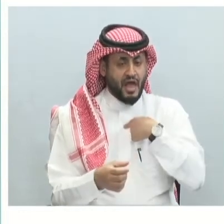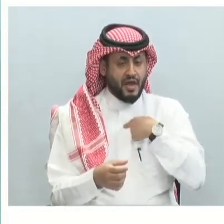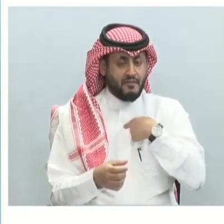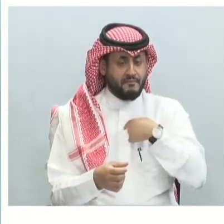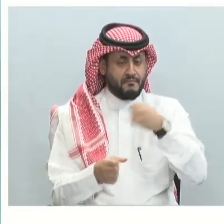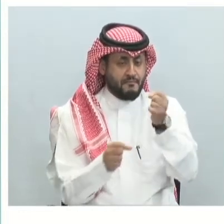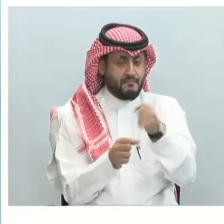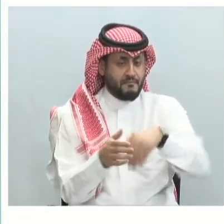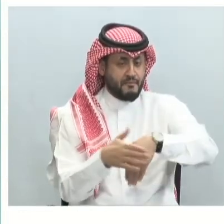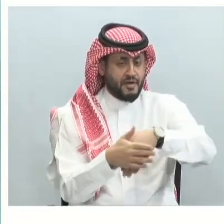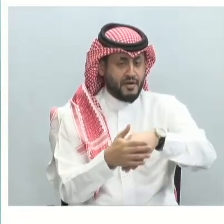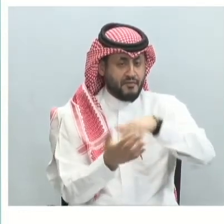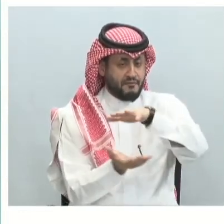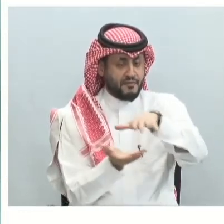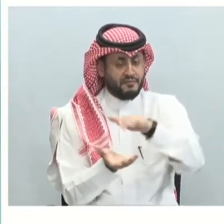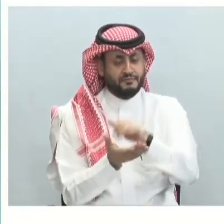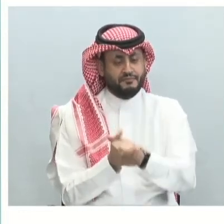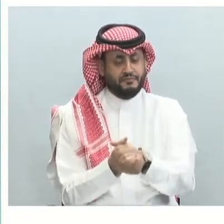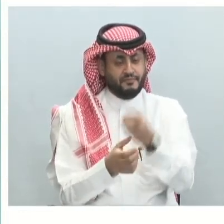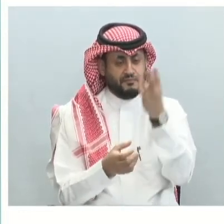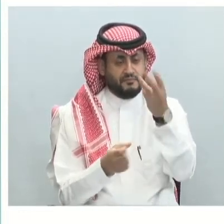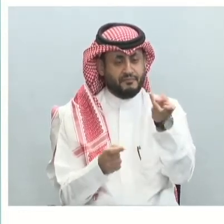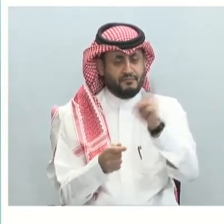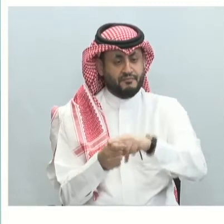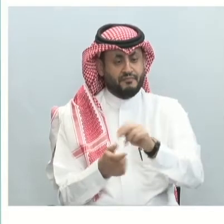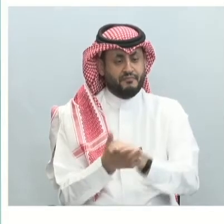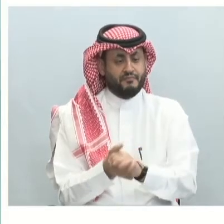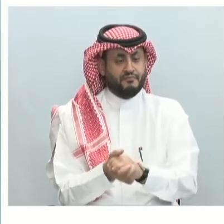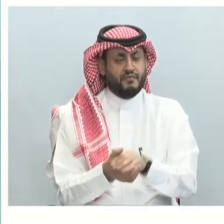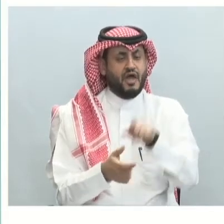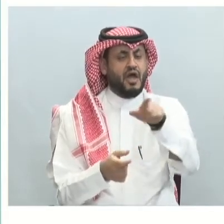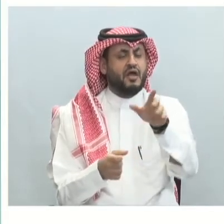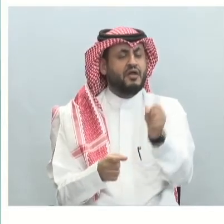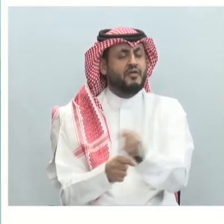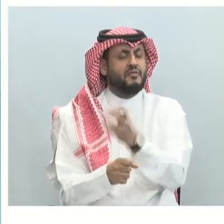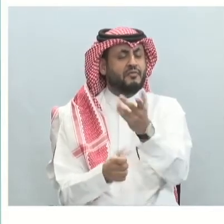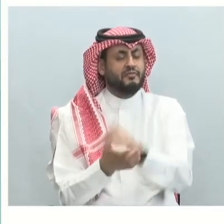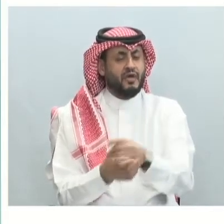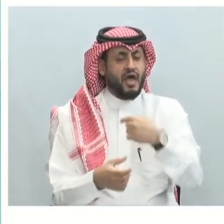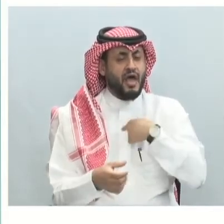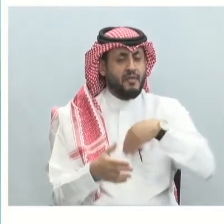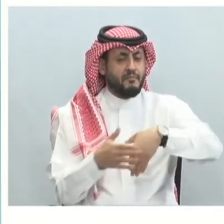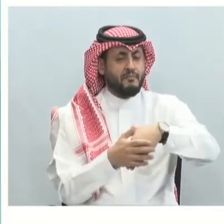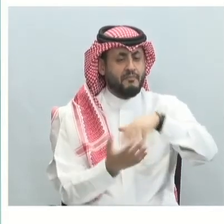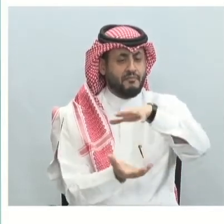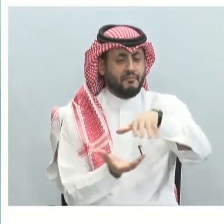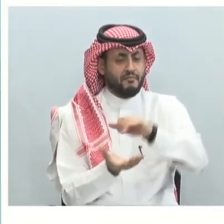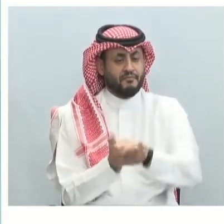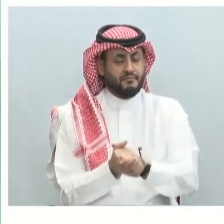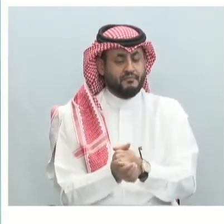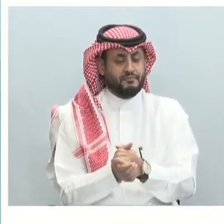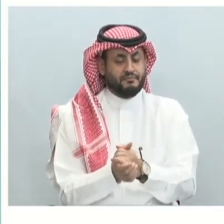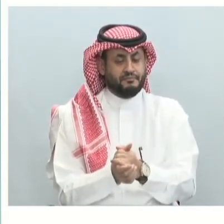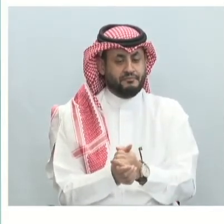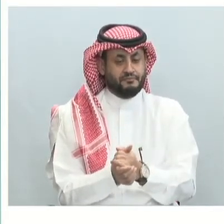playing football, playing football, playing football. What are you doing? I'm playing football. And